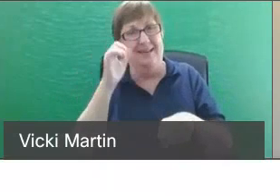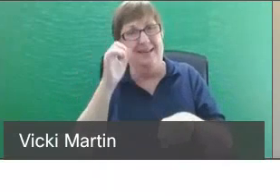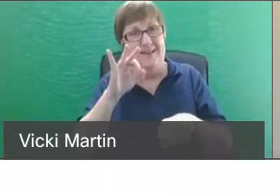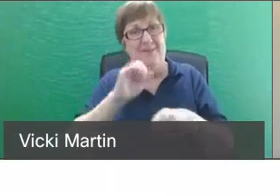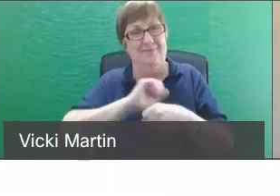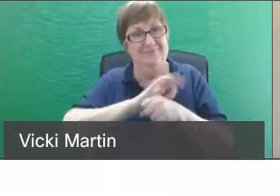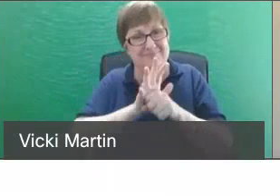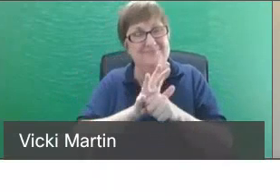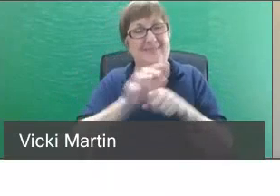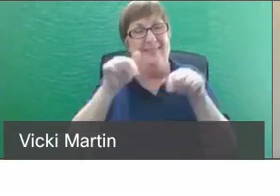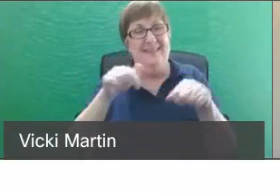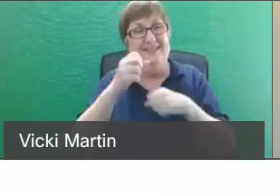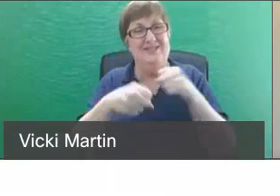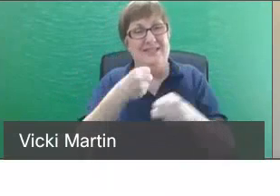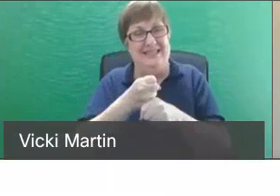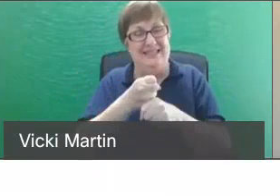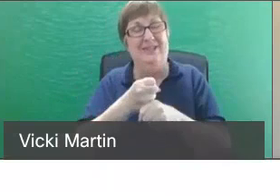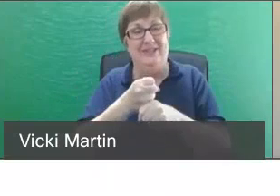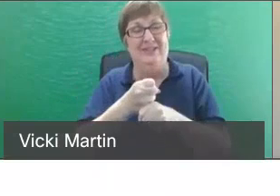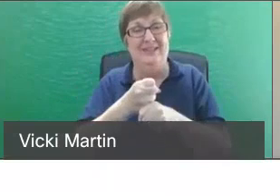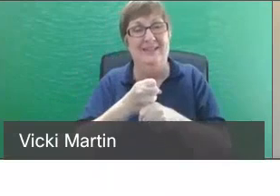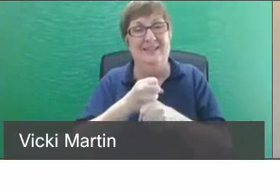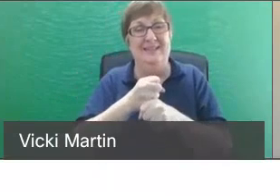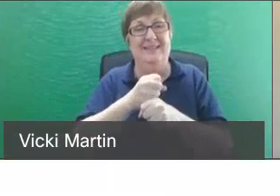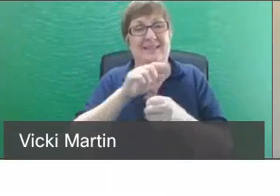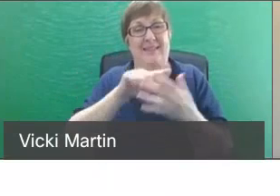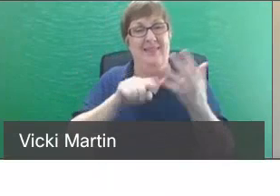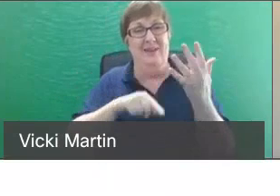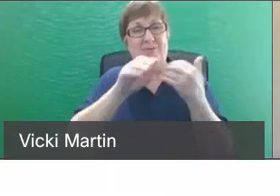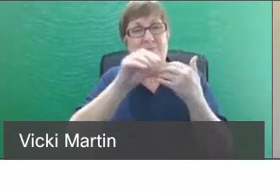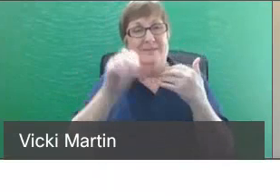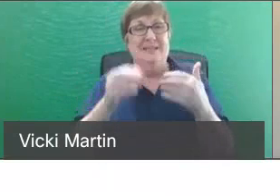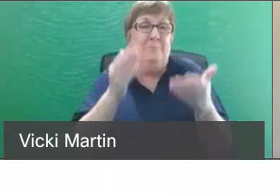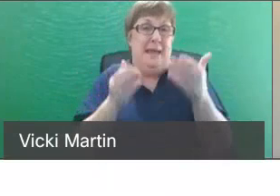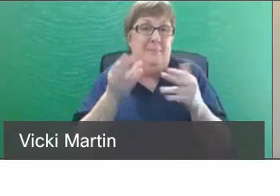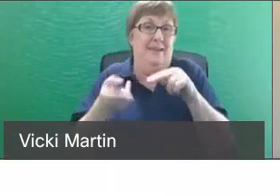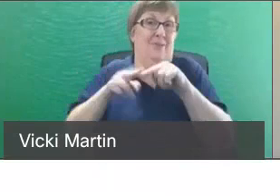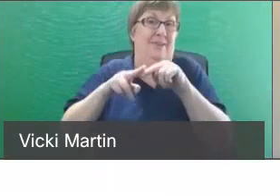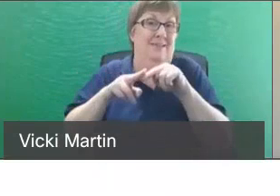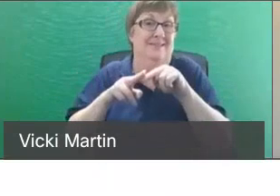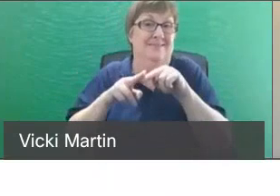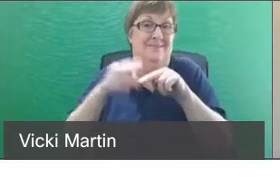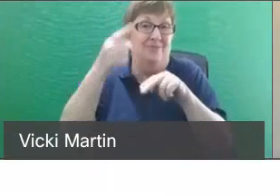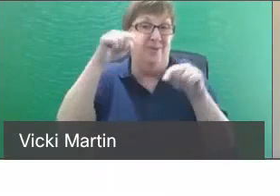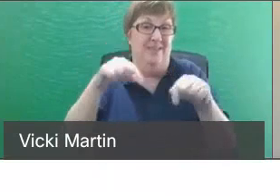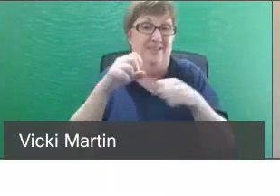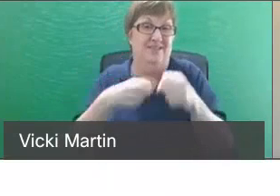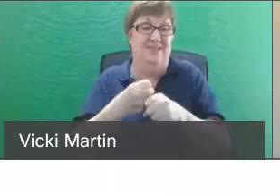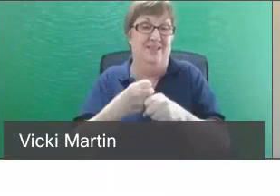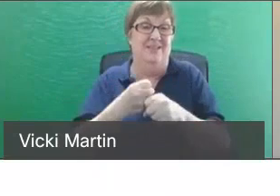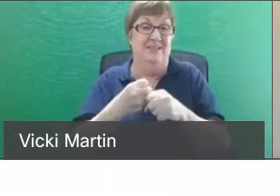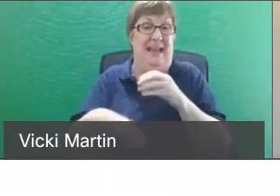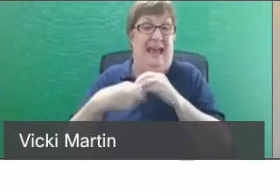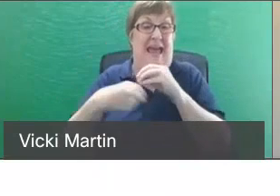year, those percentages is probably a lot higher because there's a lot of additional stress